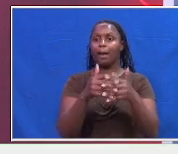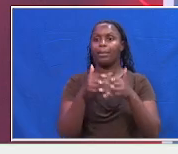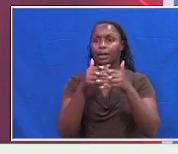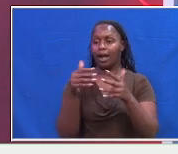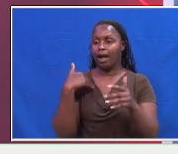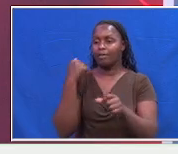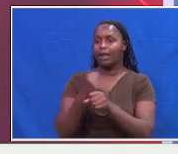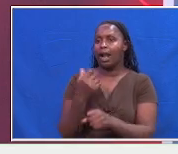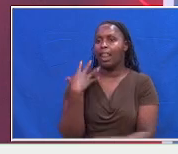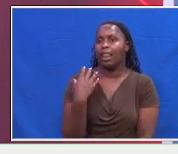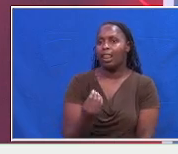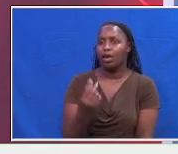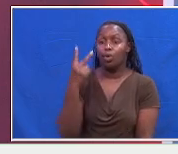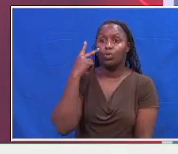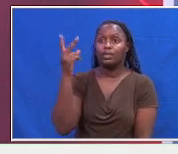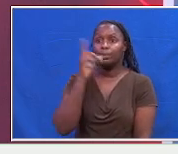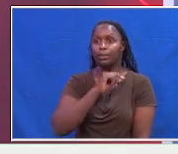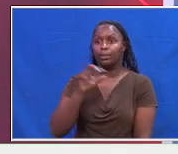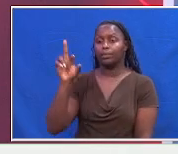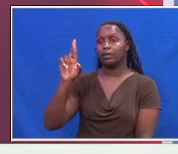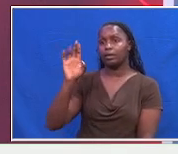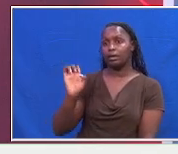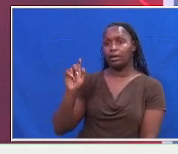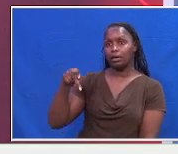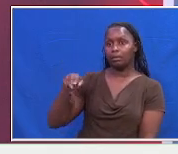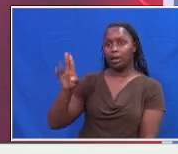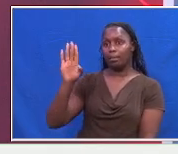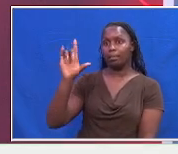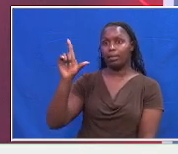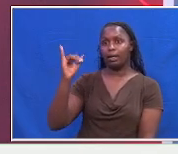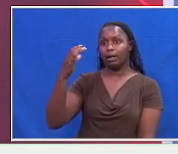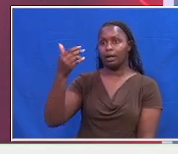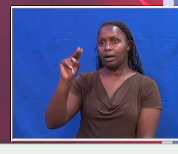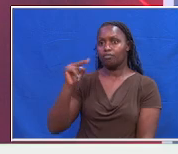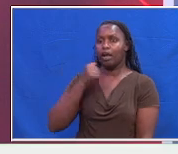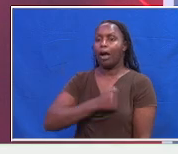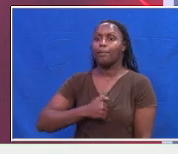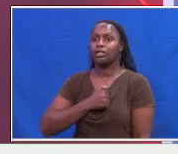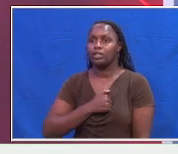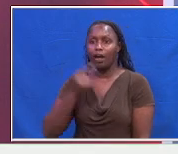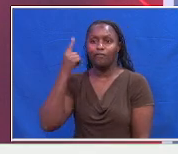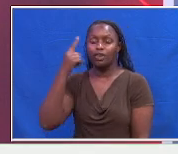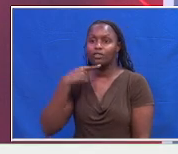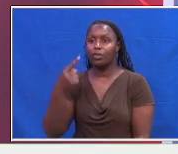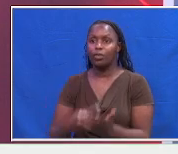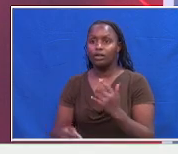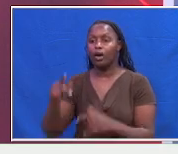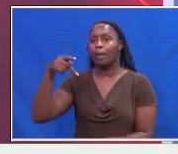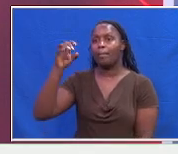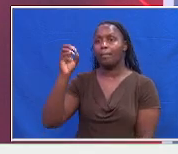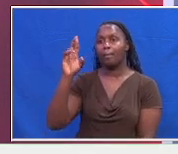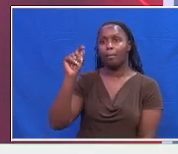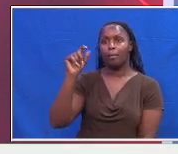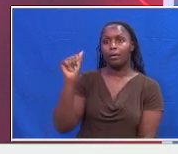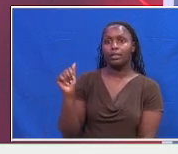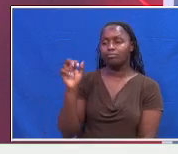election. We've seen the Republicans apologizing for calling Puerto Rico a garbage heap and things